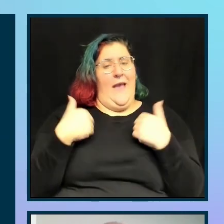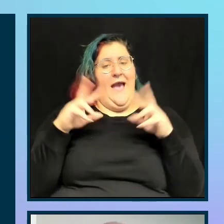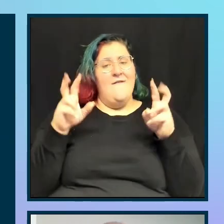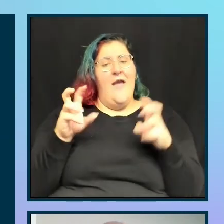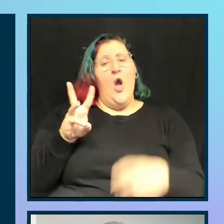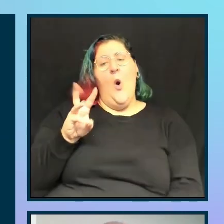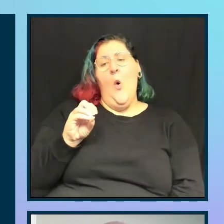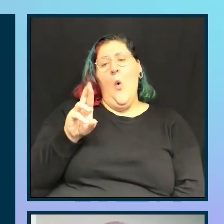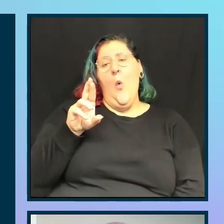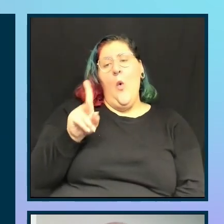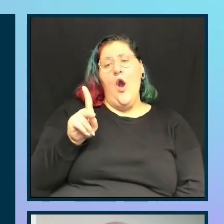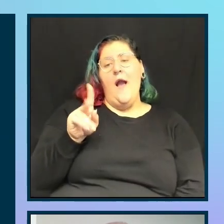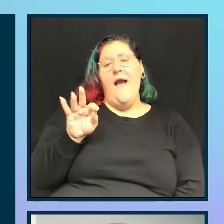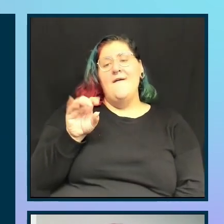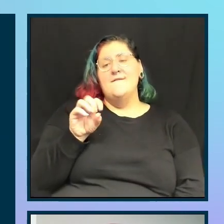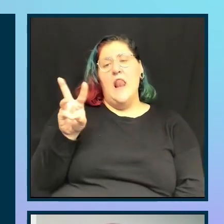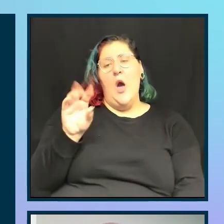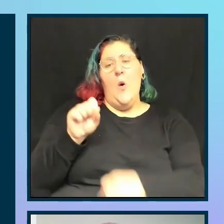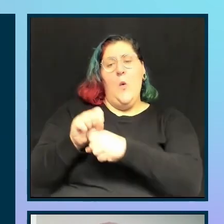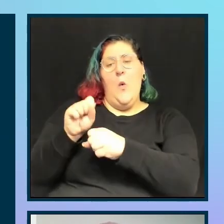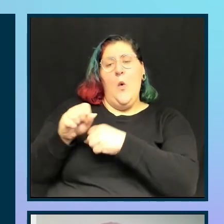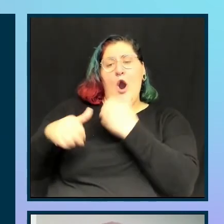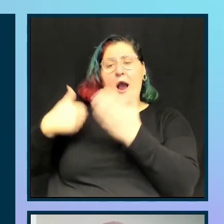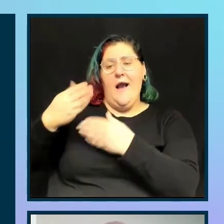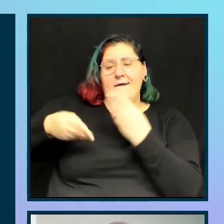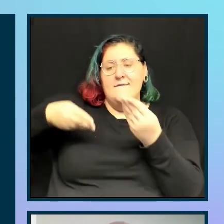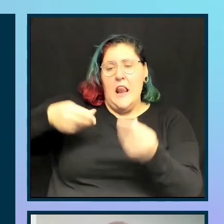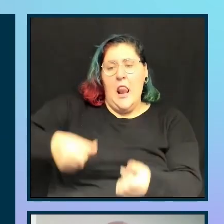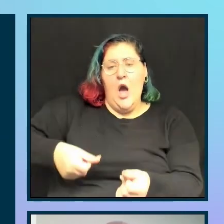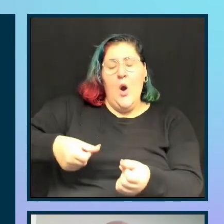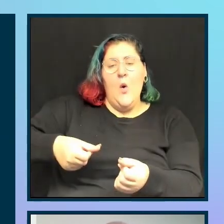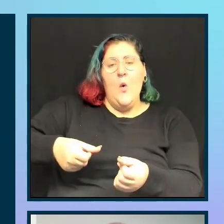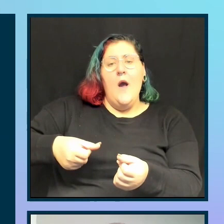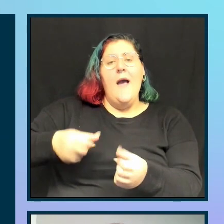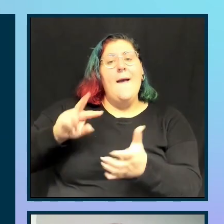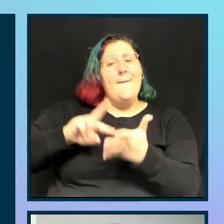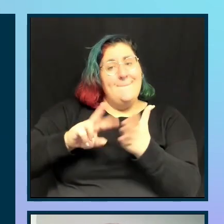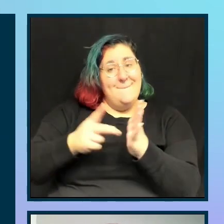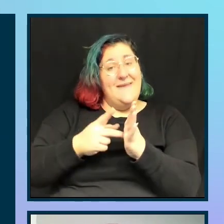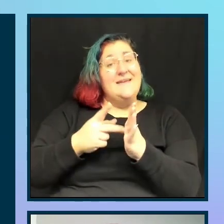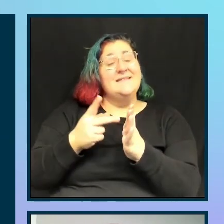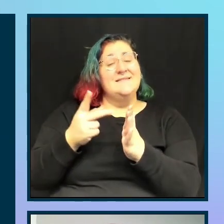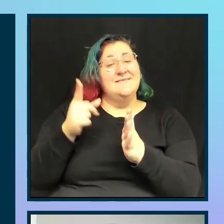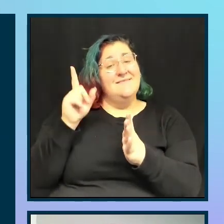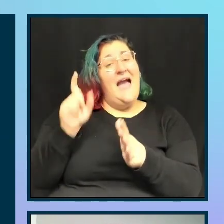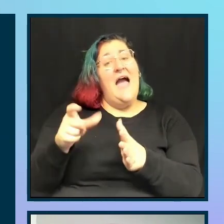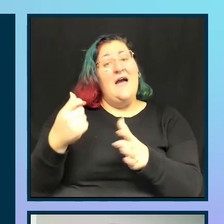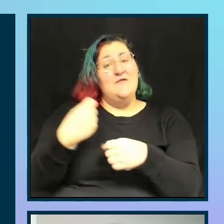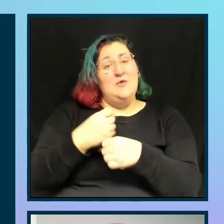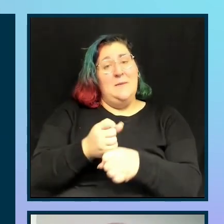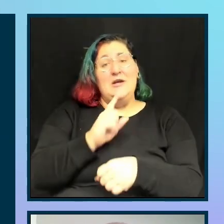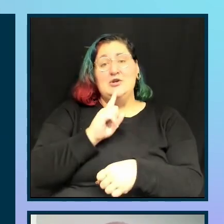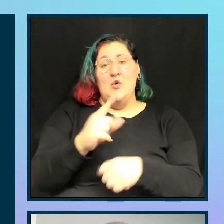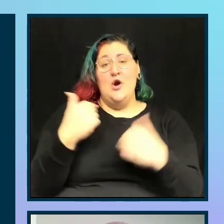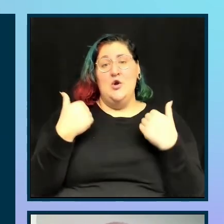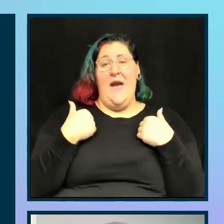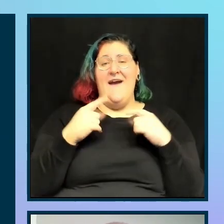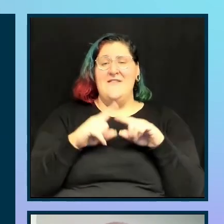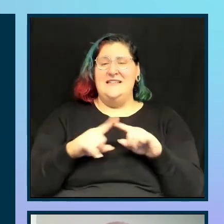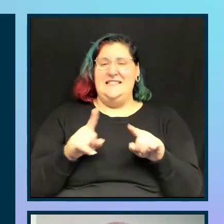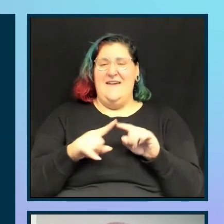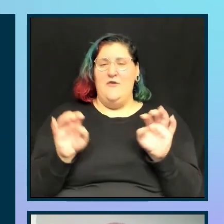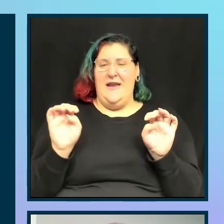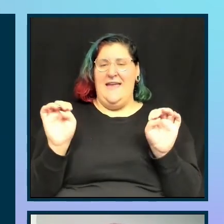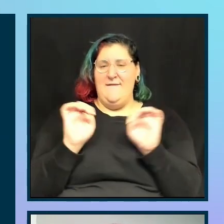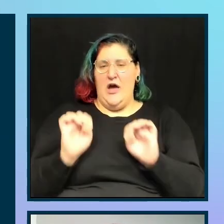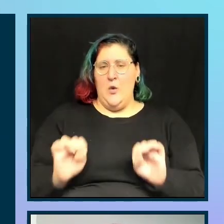have people integrating to be able to get to a good delivery point is to make sure that you have tiered evaluations that are set up. So